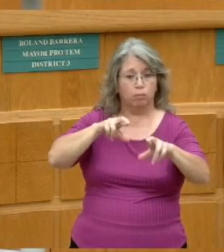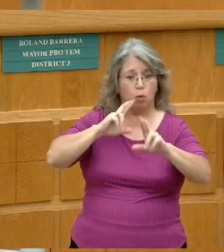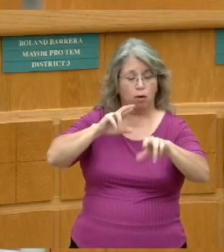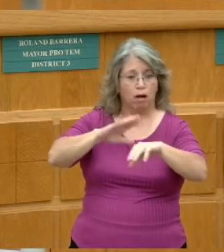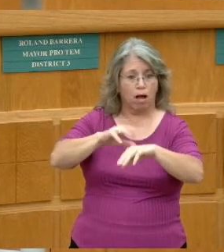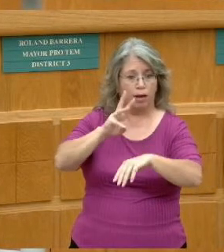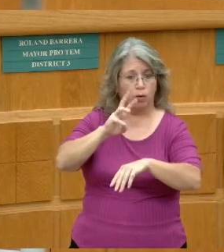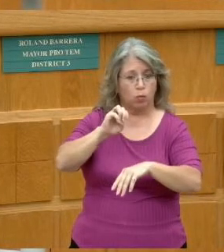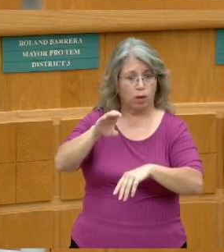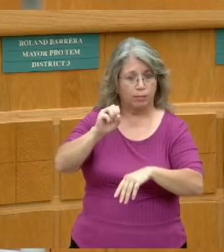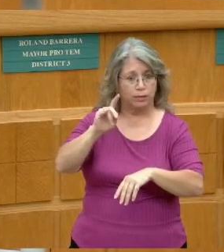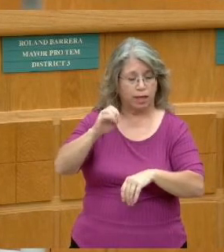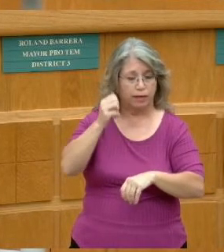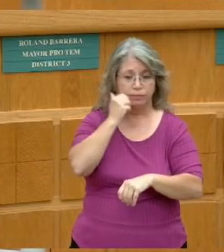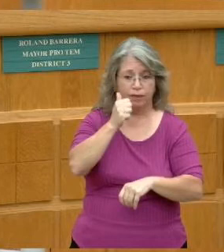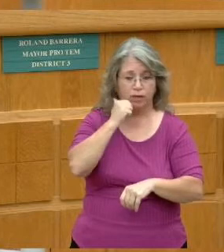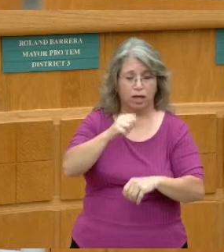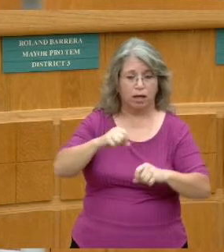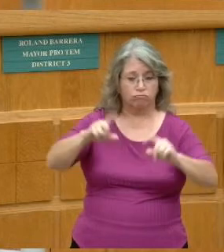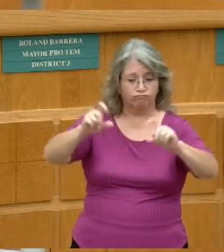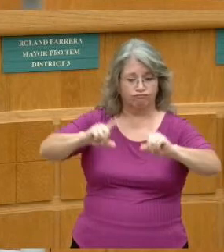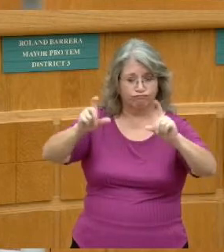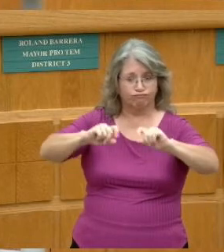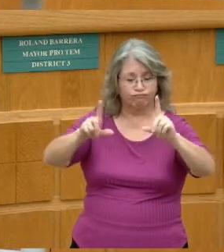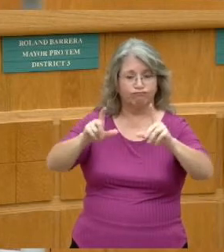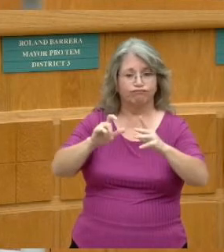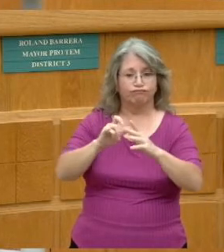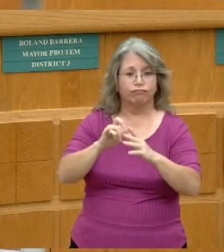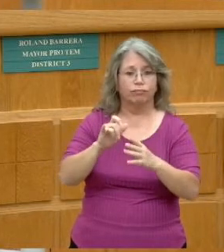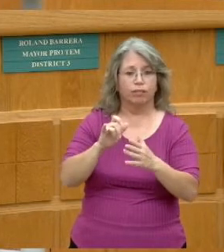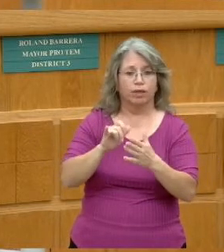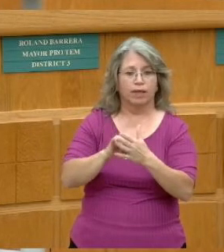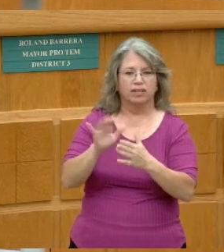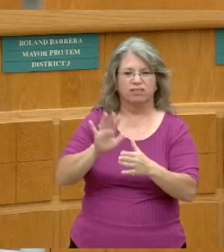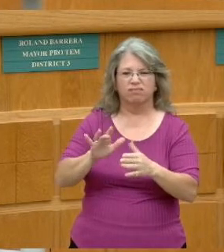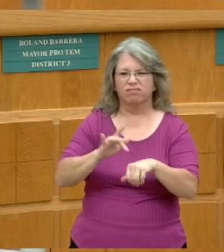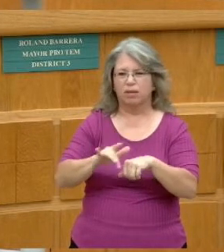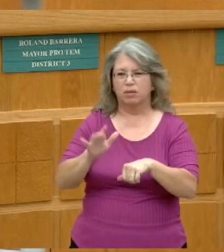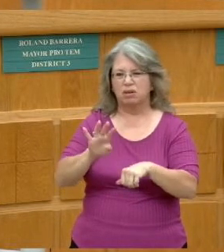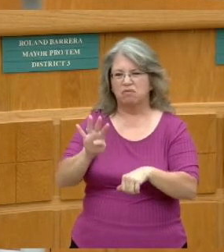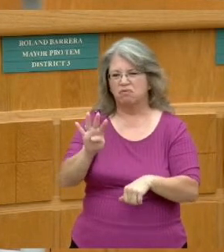new cases, recoveries, and so on. So that's available around